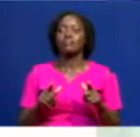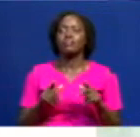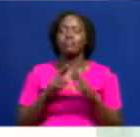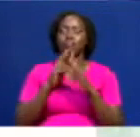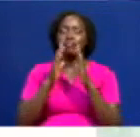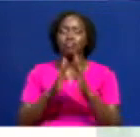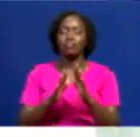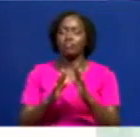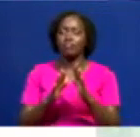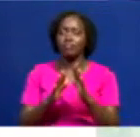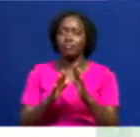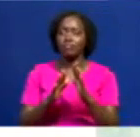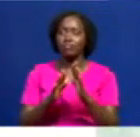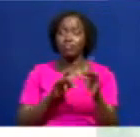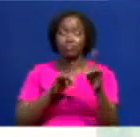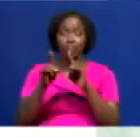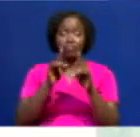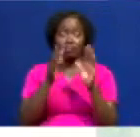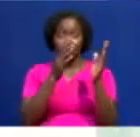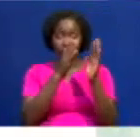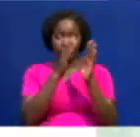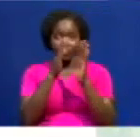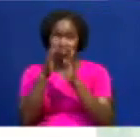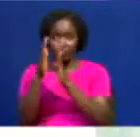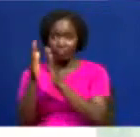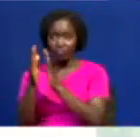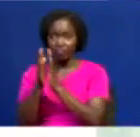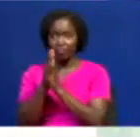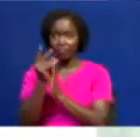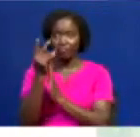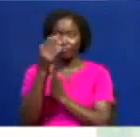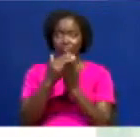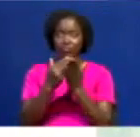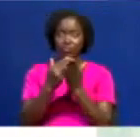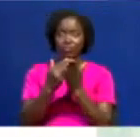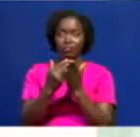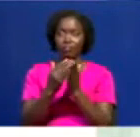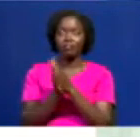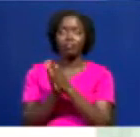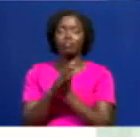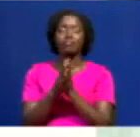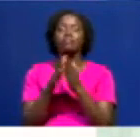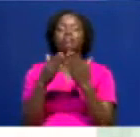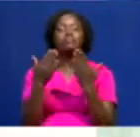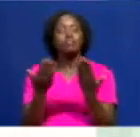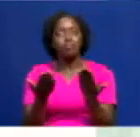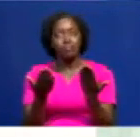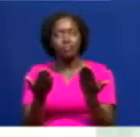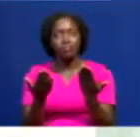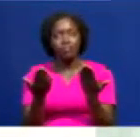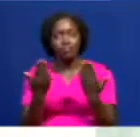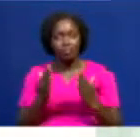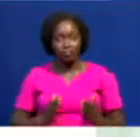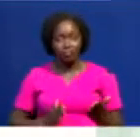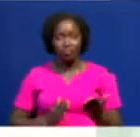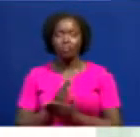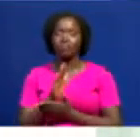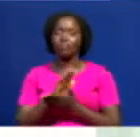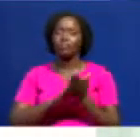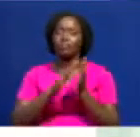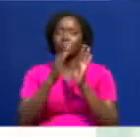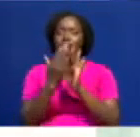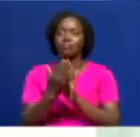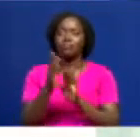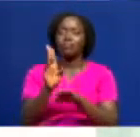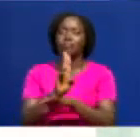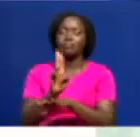Fredrick Parsayo toured the forest and filed a two-part feature story on how the human rights-based approaches are